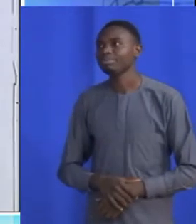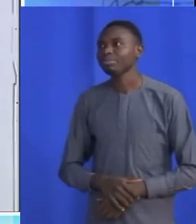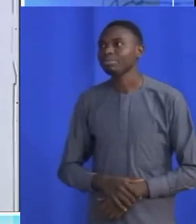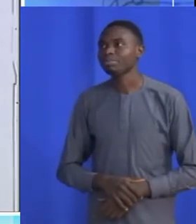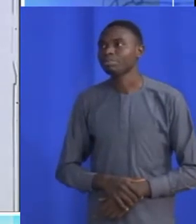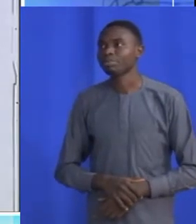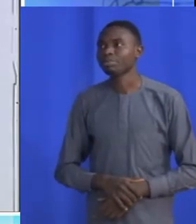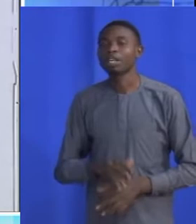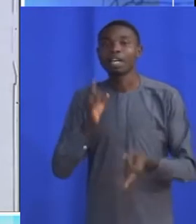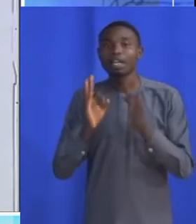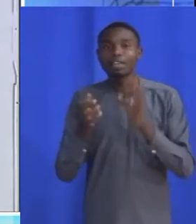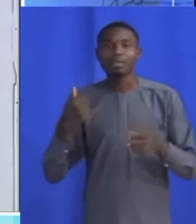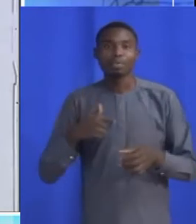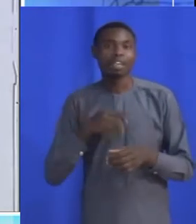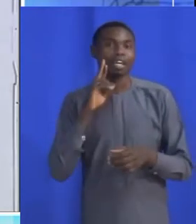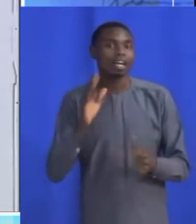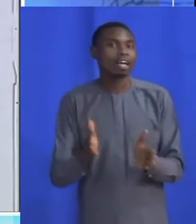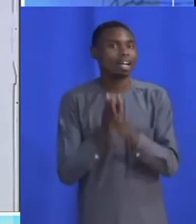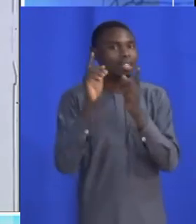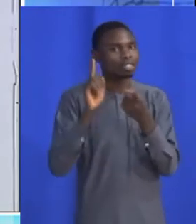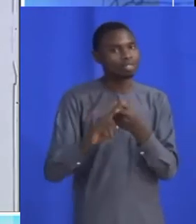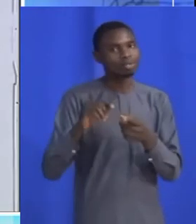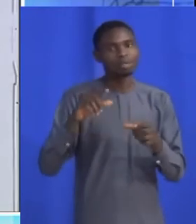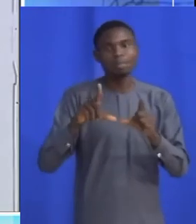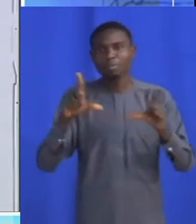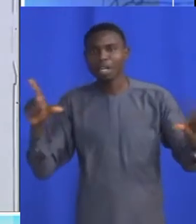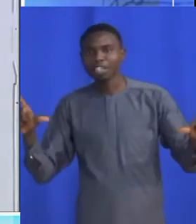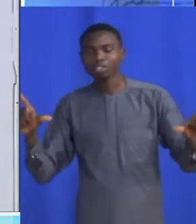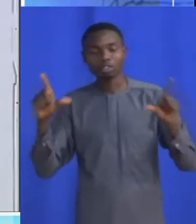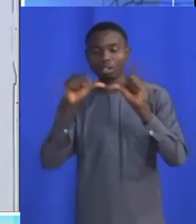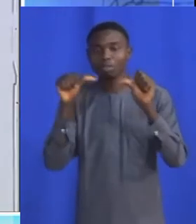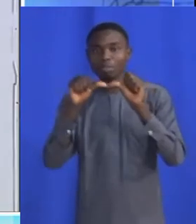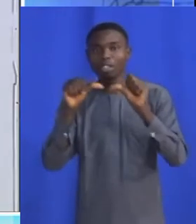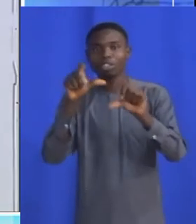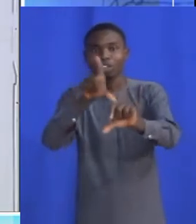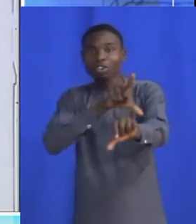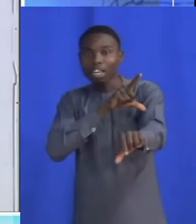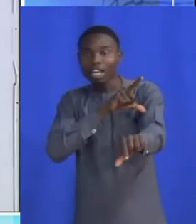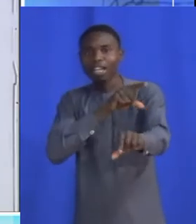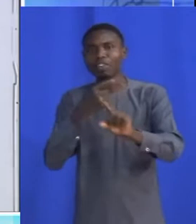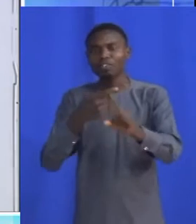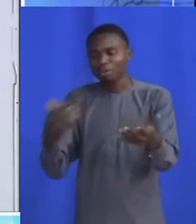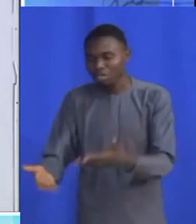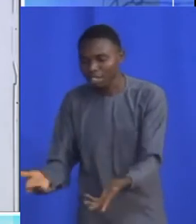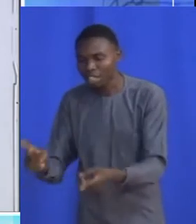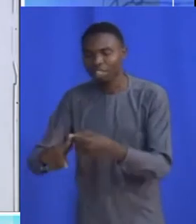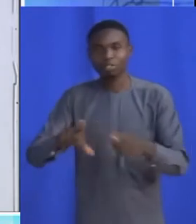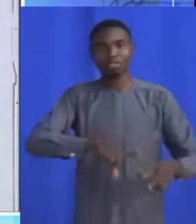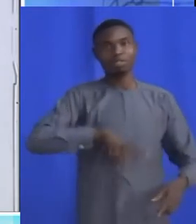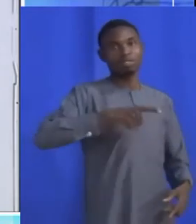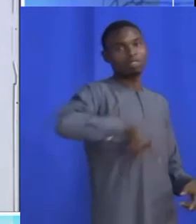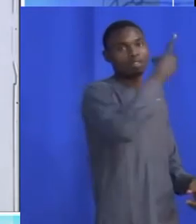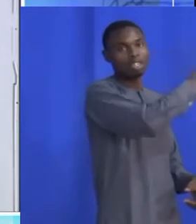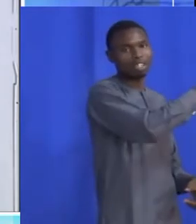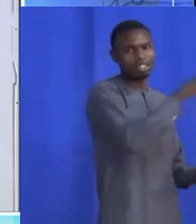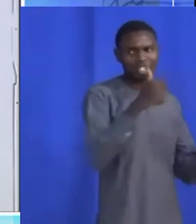the constitution. So having that in your mind, rule of law simply means that there must be